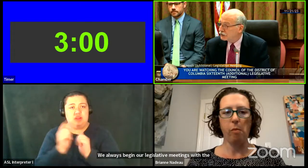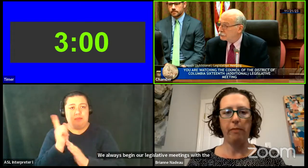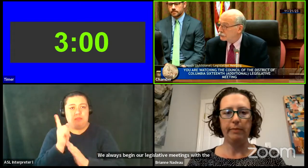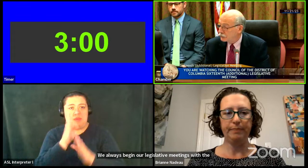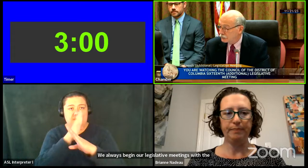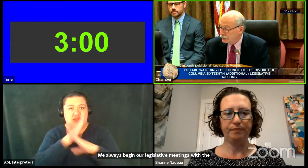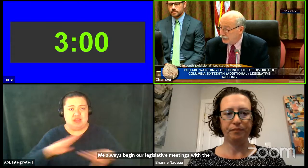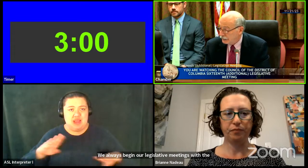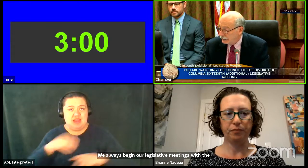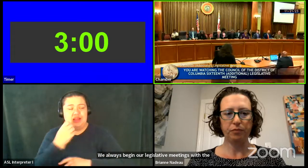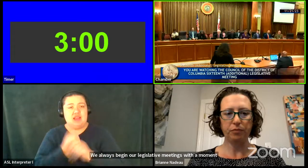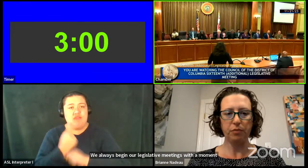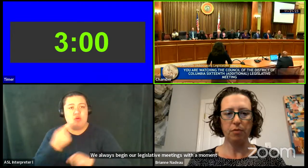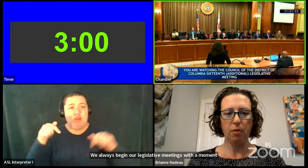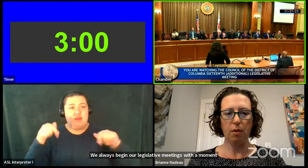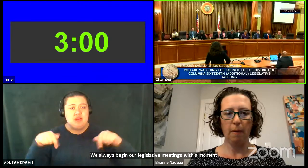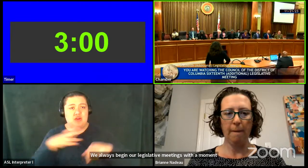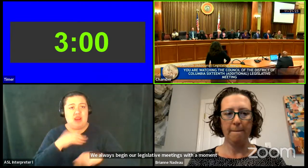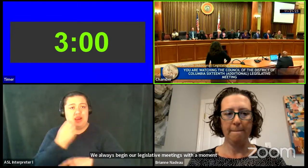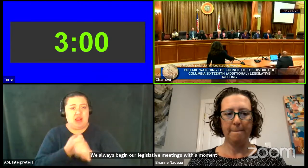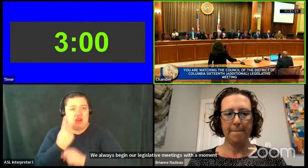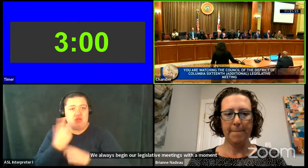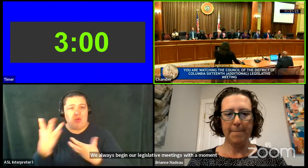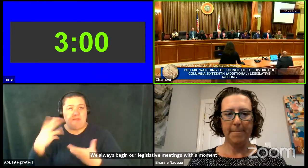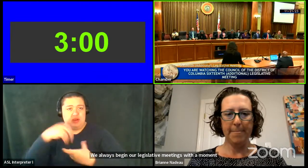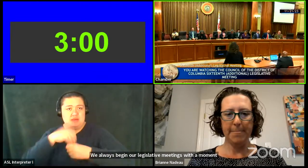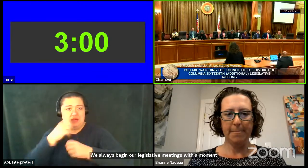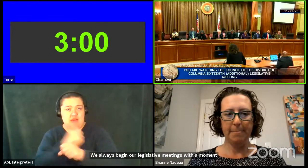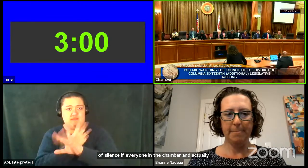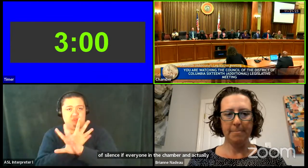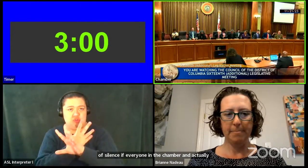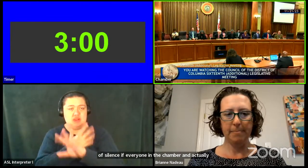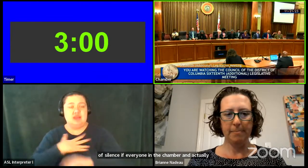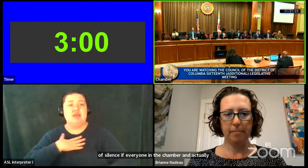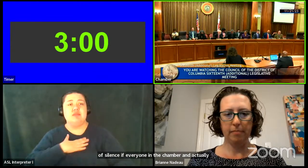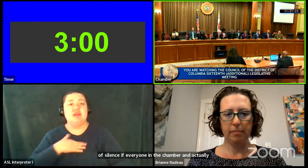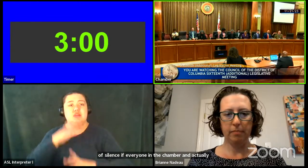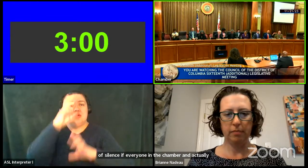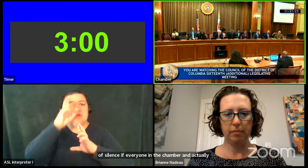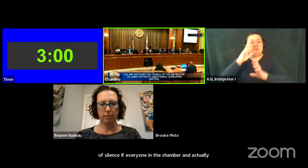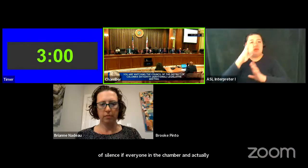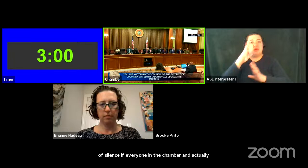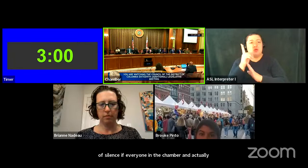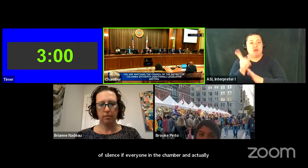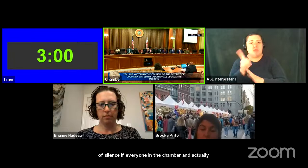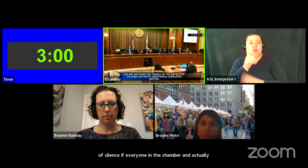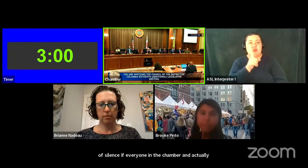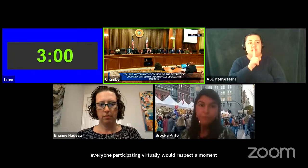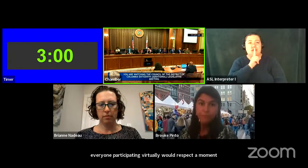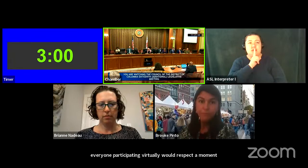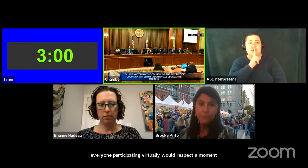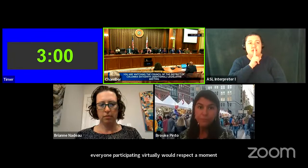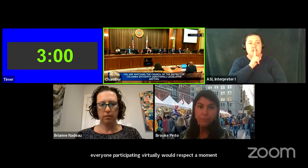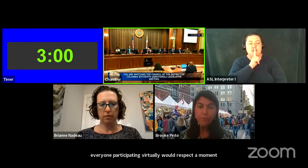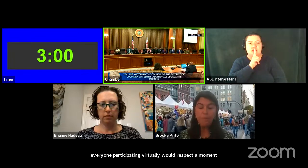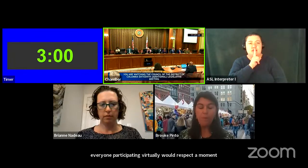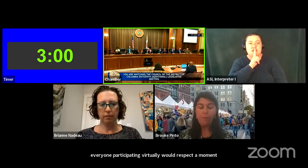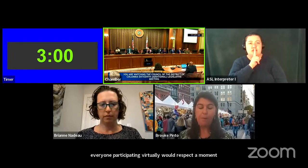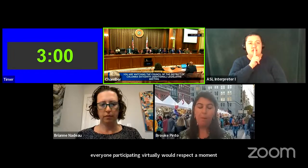in the chamber, and actually everyone participating virtually, would respect a moment of silence, please.